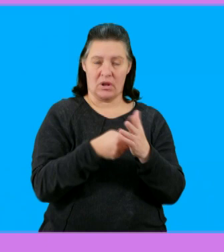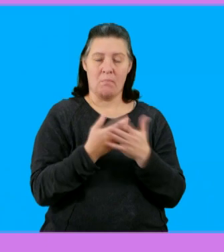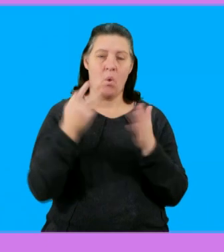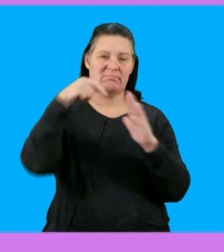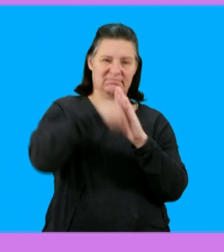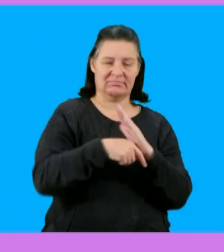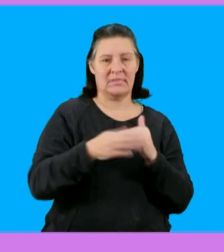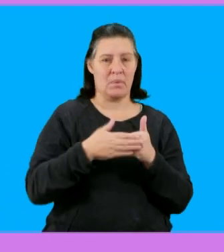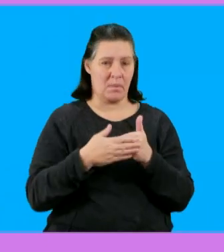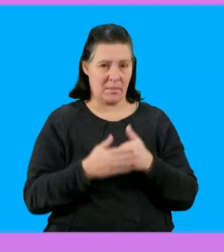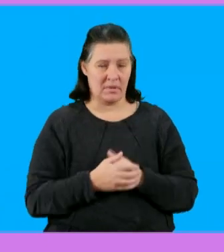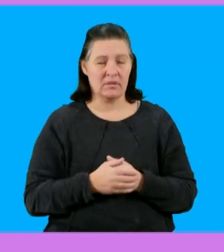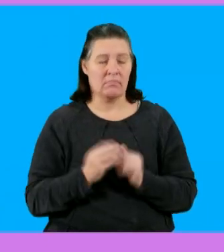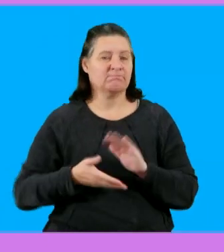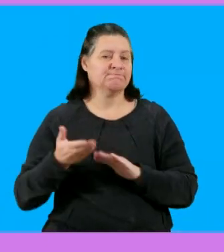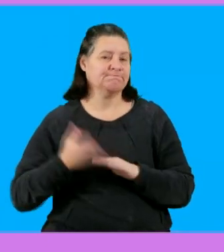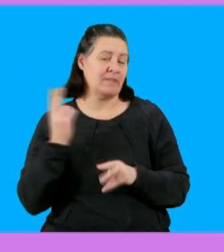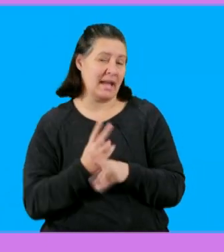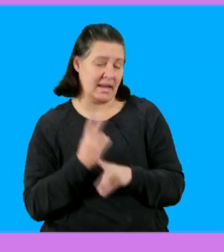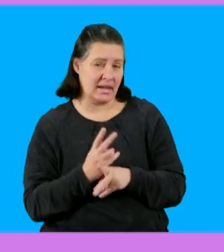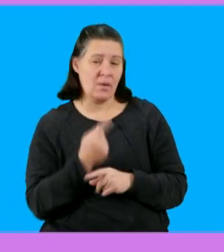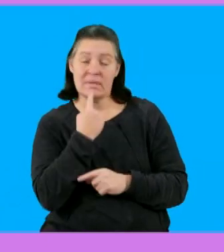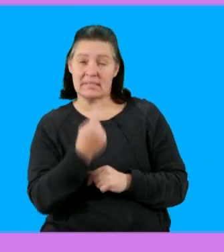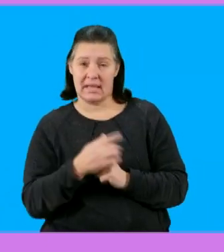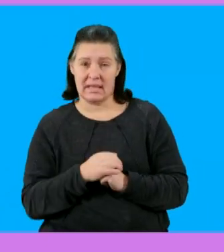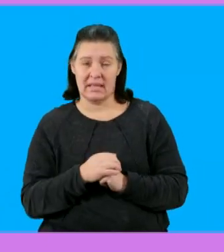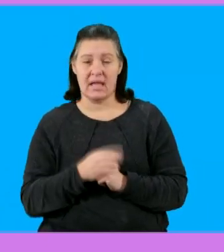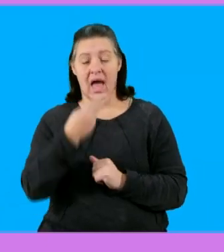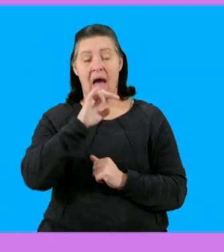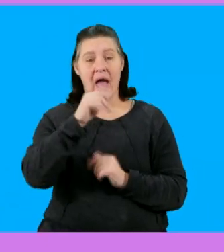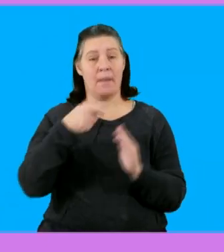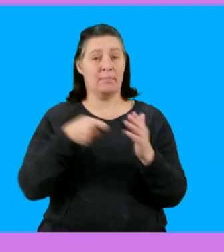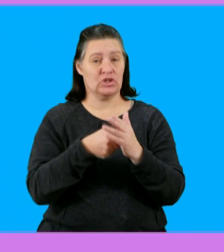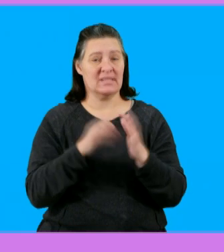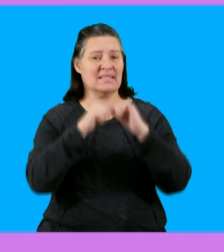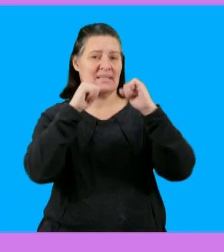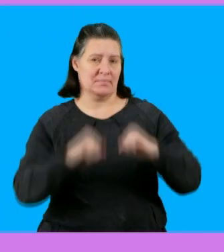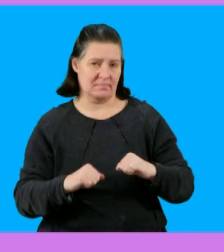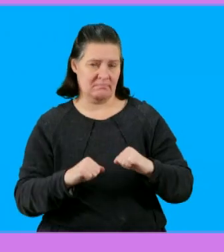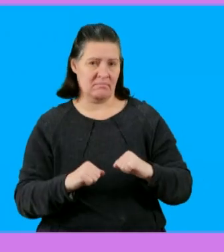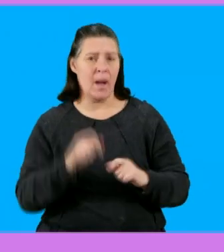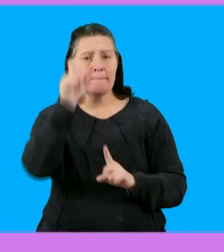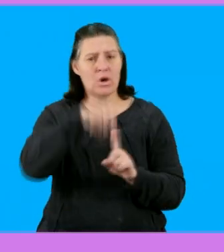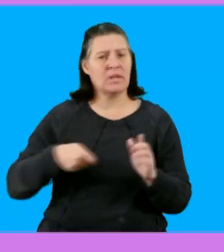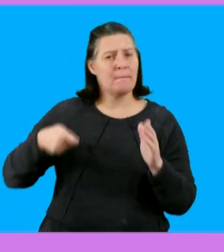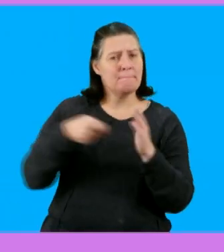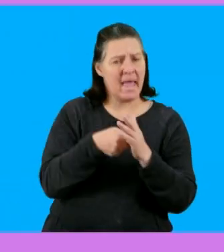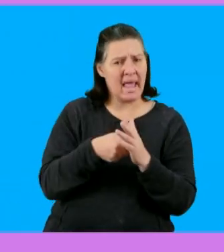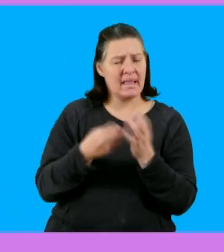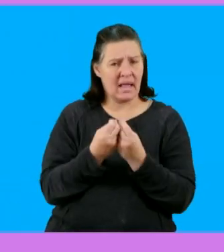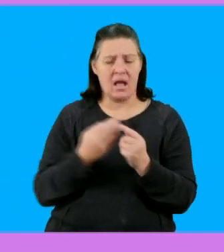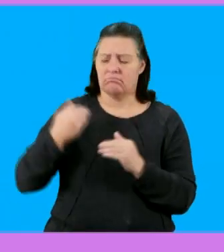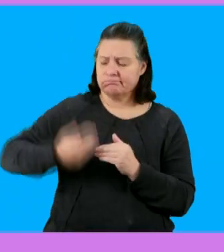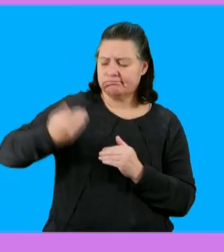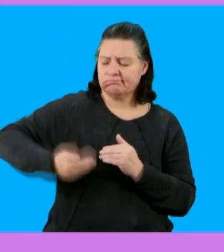with more detail, right? So let's quickly run through it again. I indicated that hire purchase is a system where someone pays for an